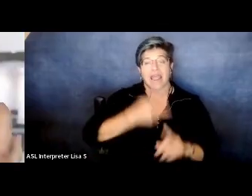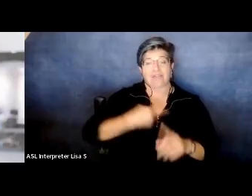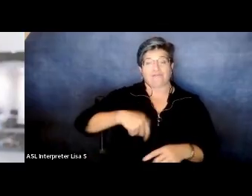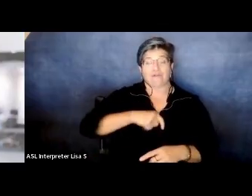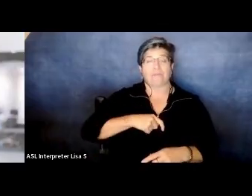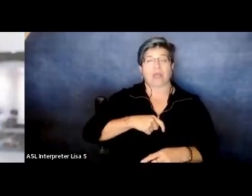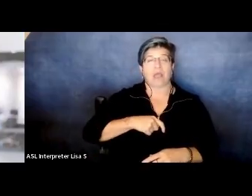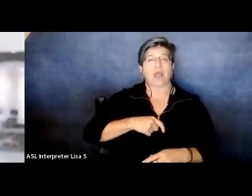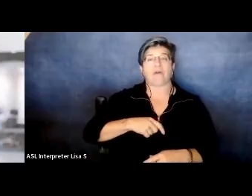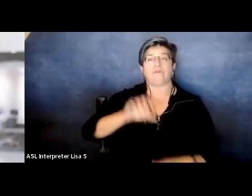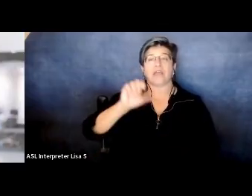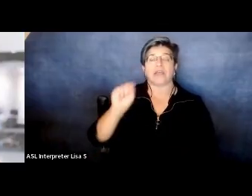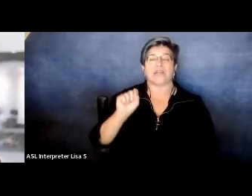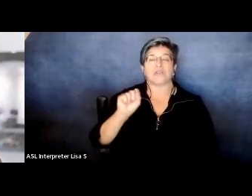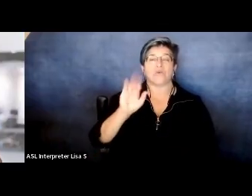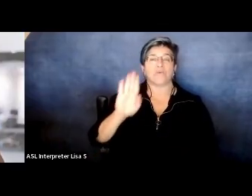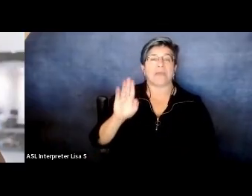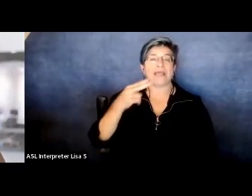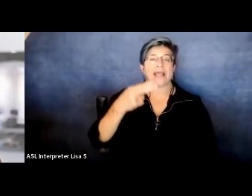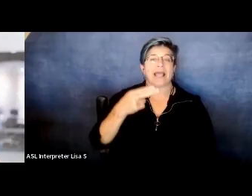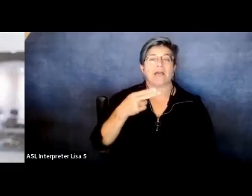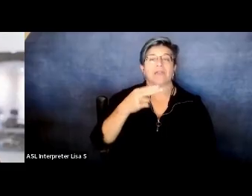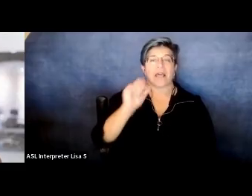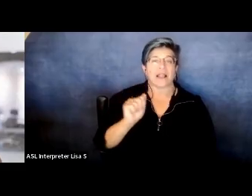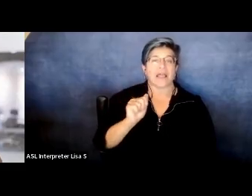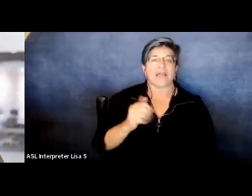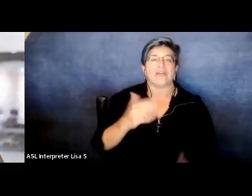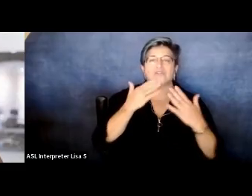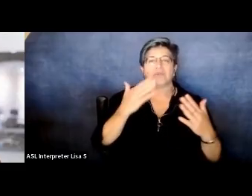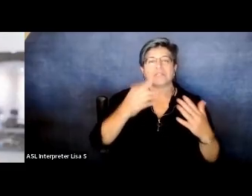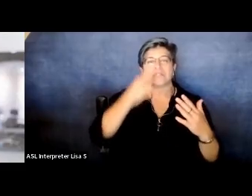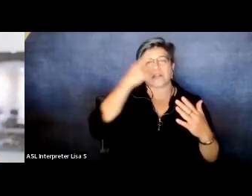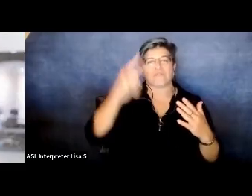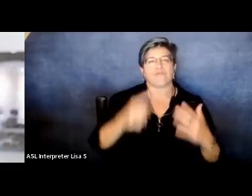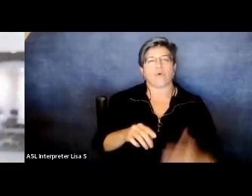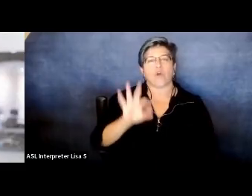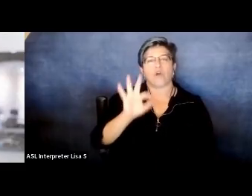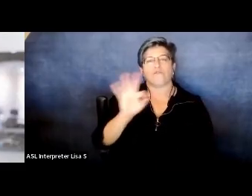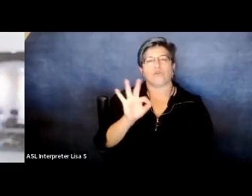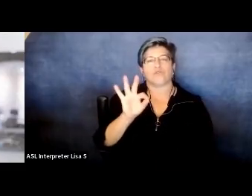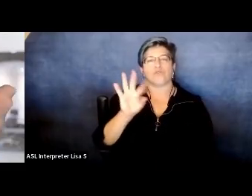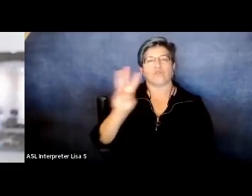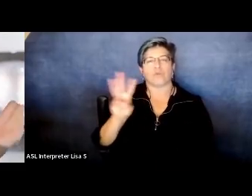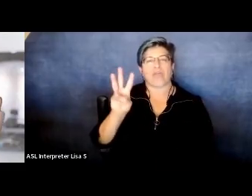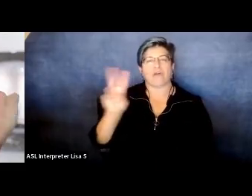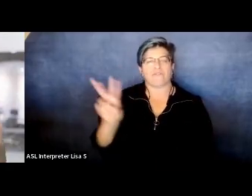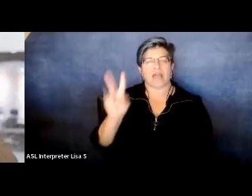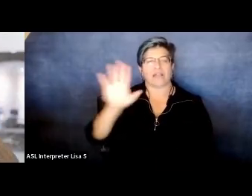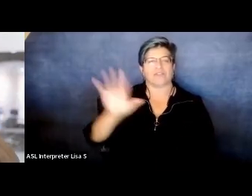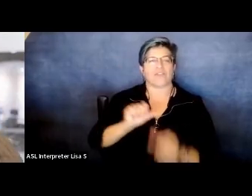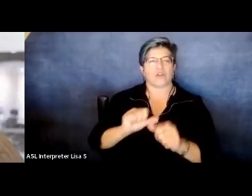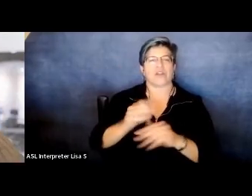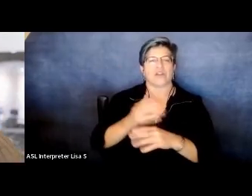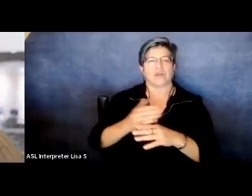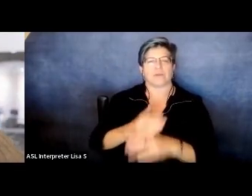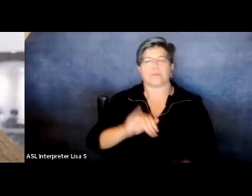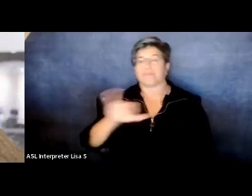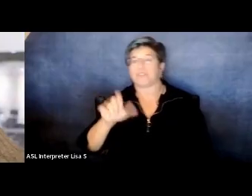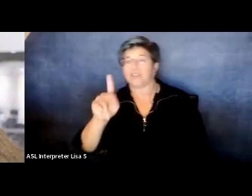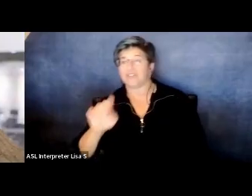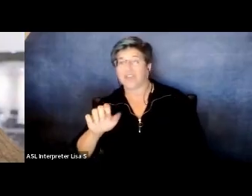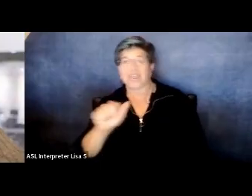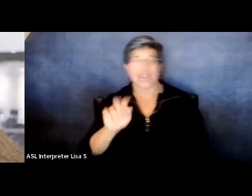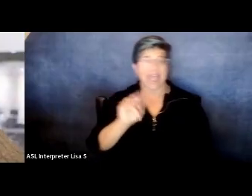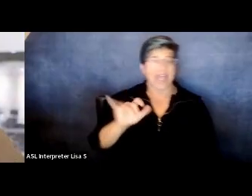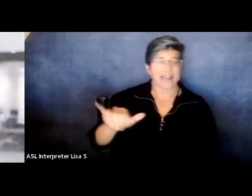Health Alliance, so much gratitude for Futures Without Violence and their continued partnership. Jake, Anna,